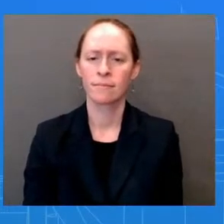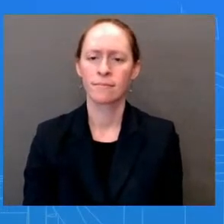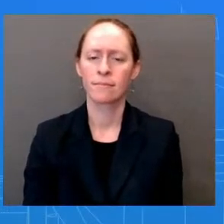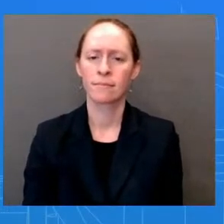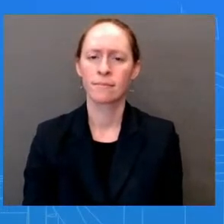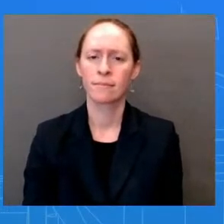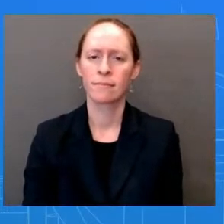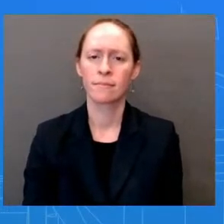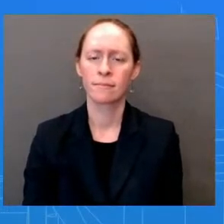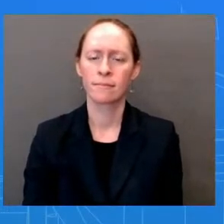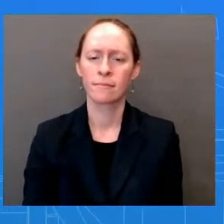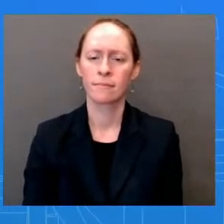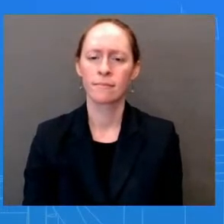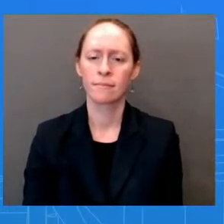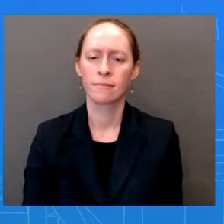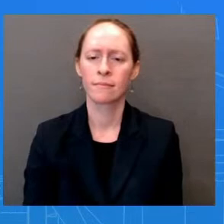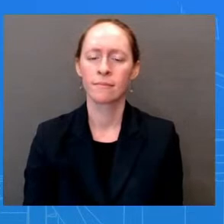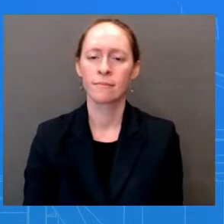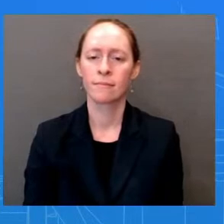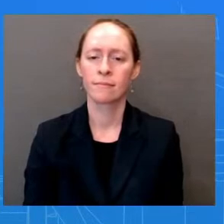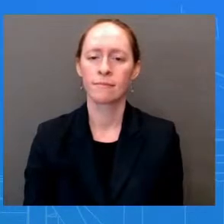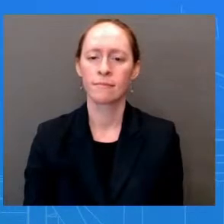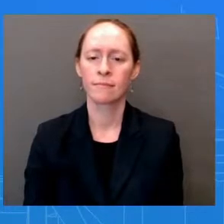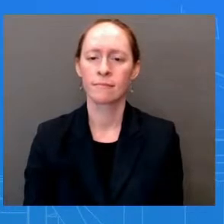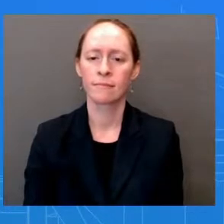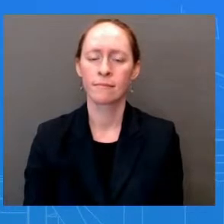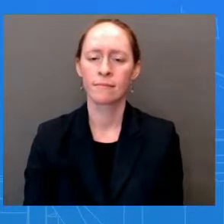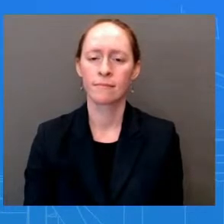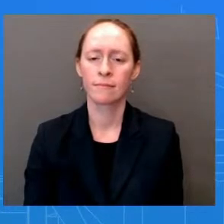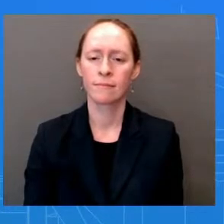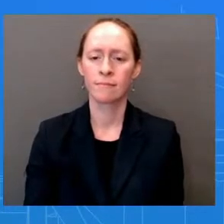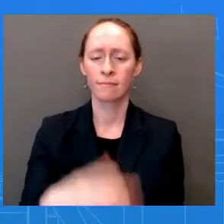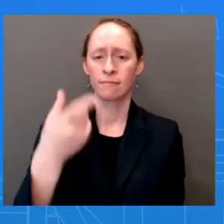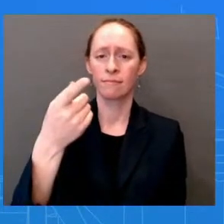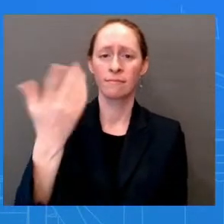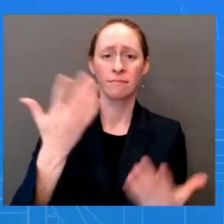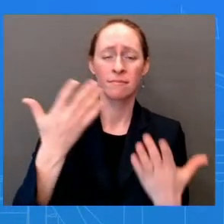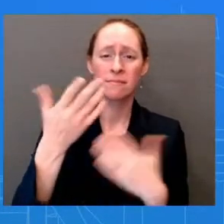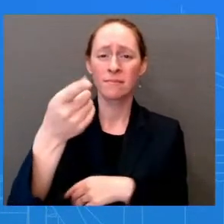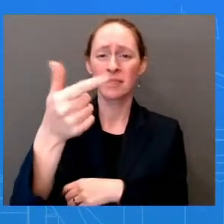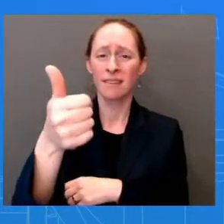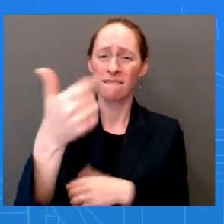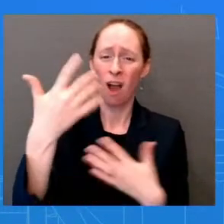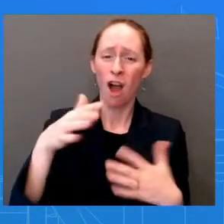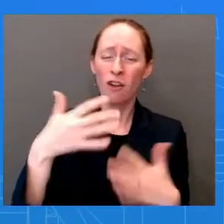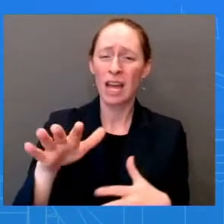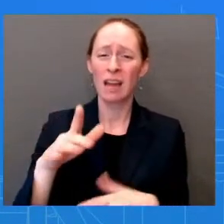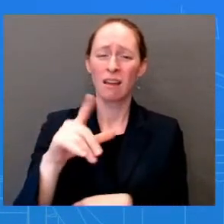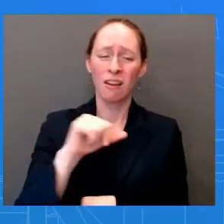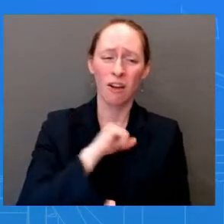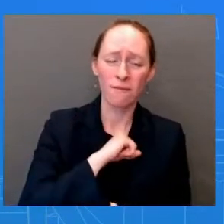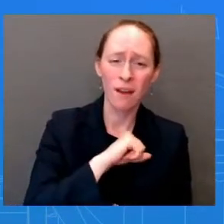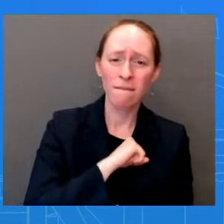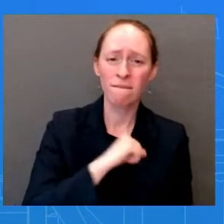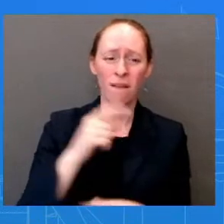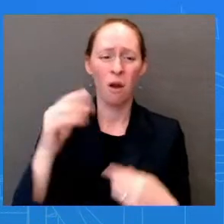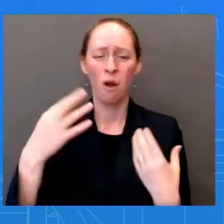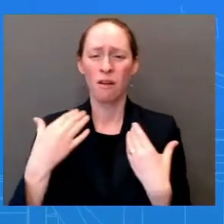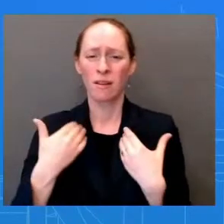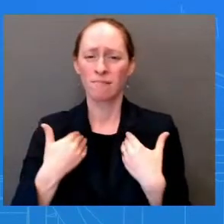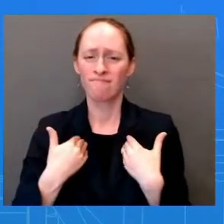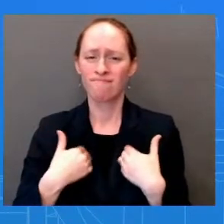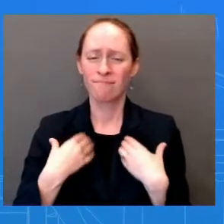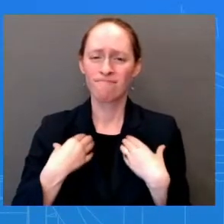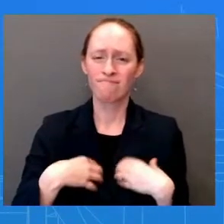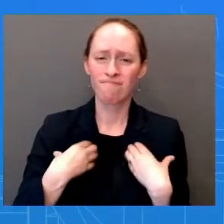have respiratory illnesses that circulate, they sort of have niches that you very rarely have one and the other at